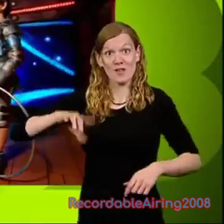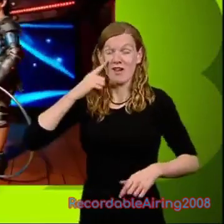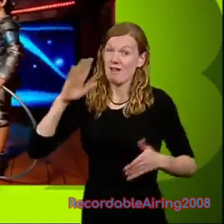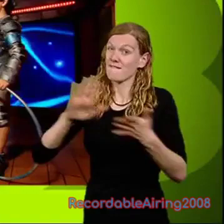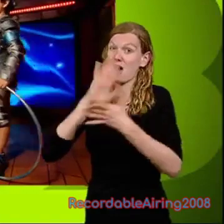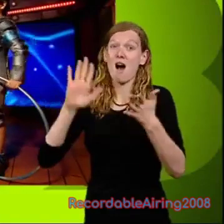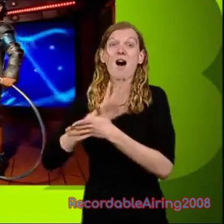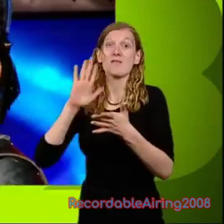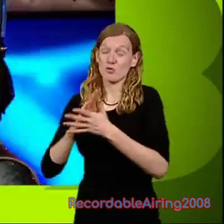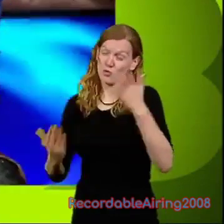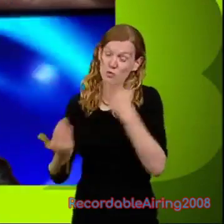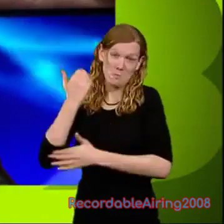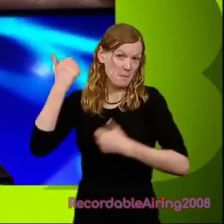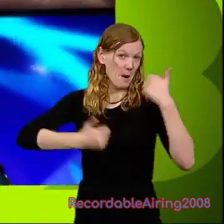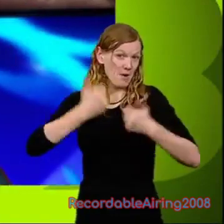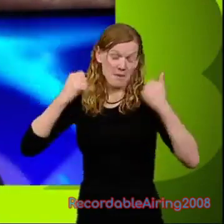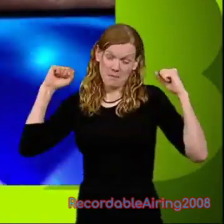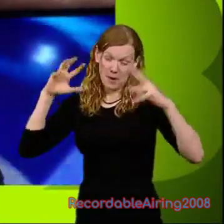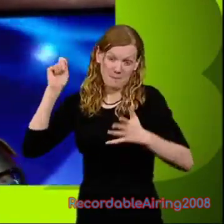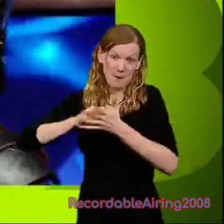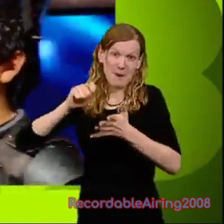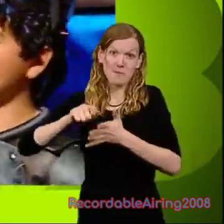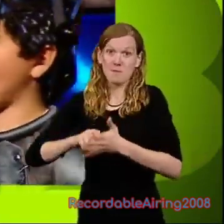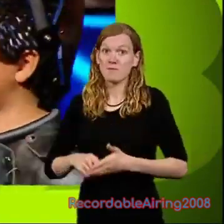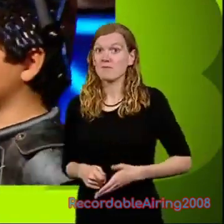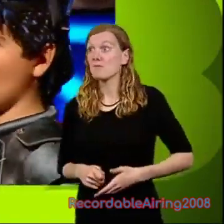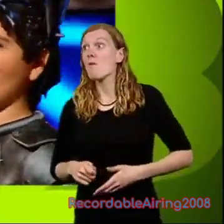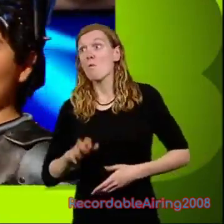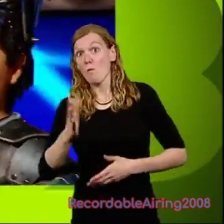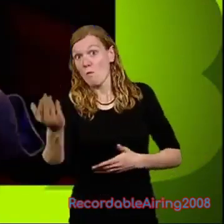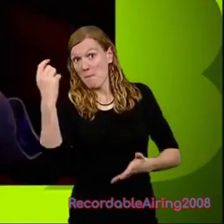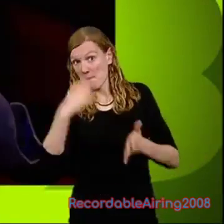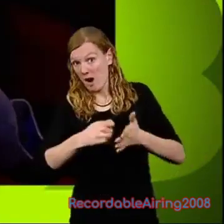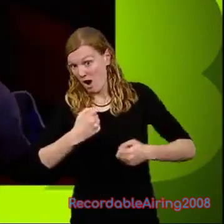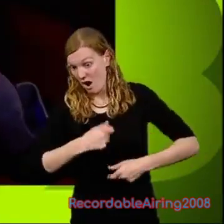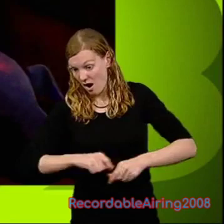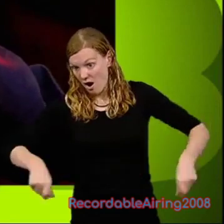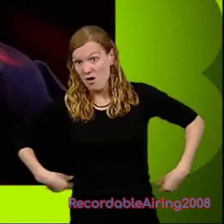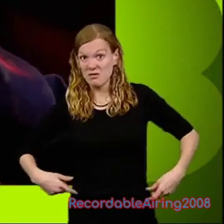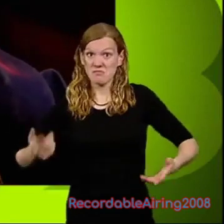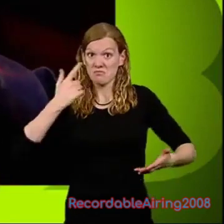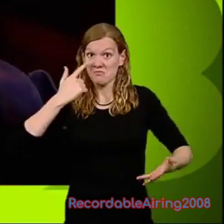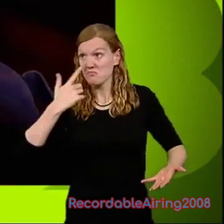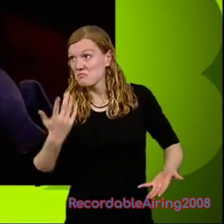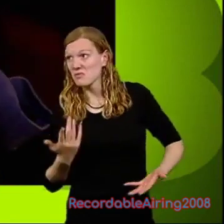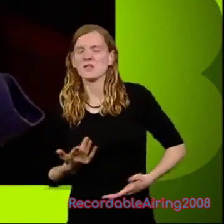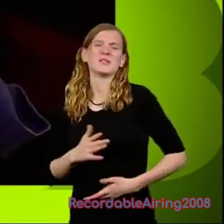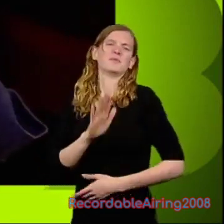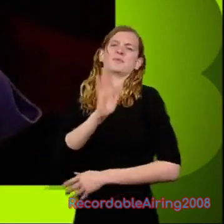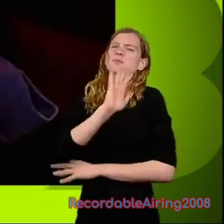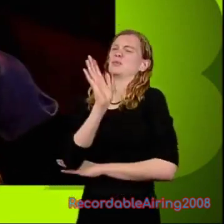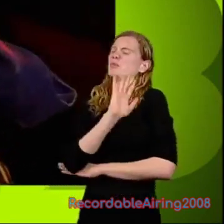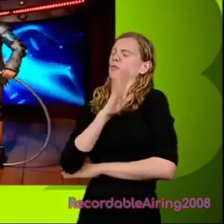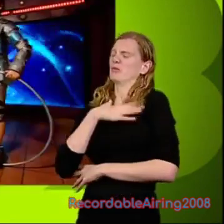sweep the galaxy. All you have to do is buy one of our great value hoops, and you're away. No thanks, I already feel